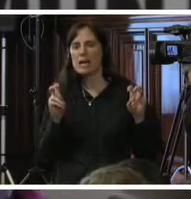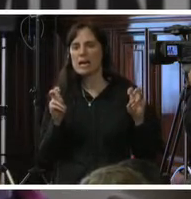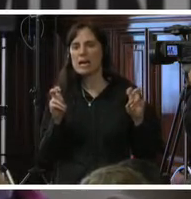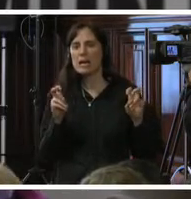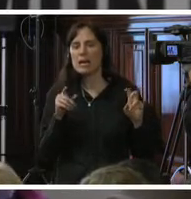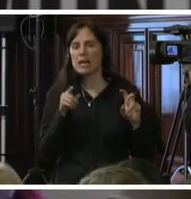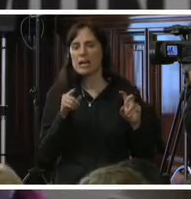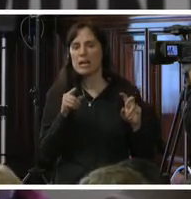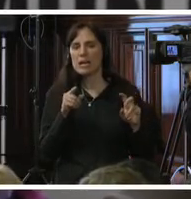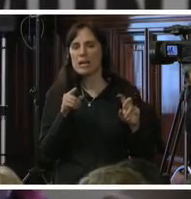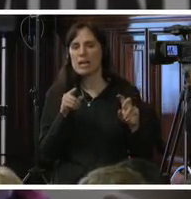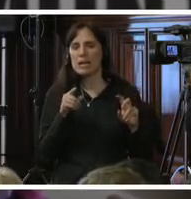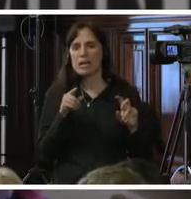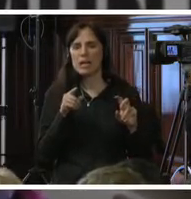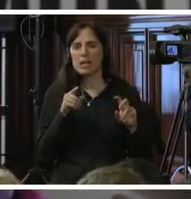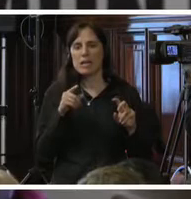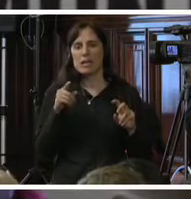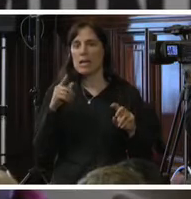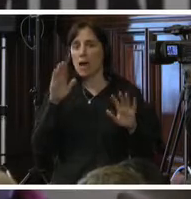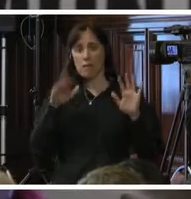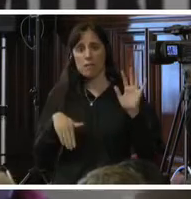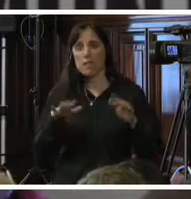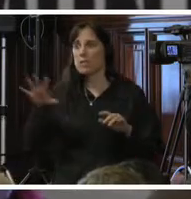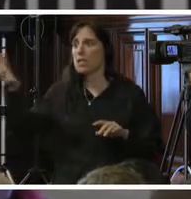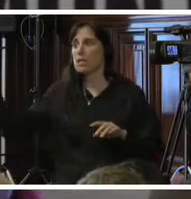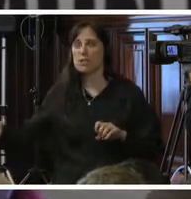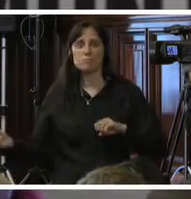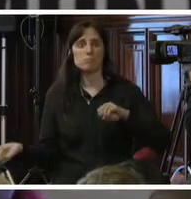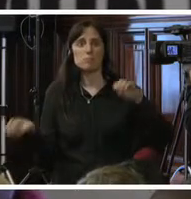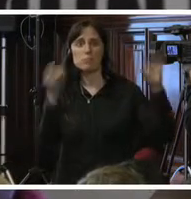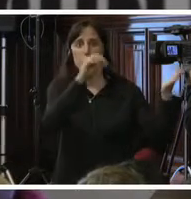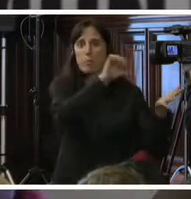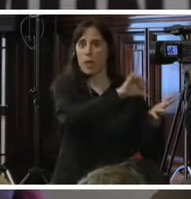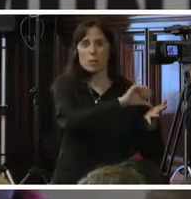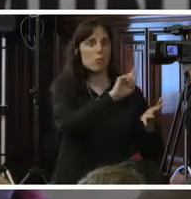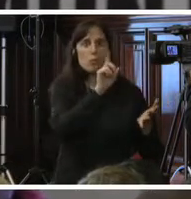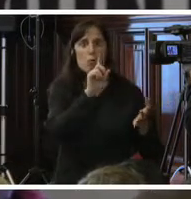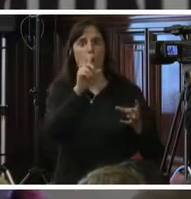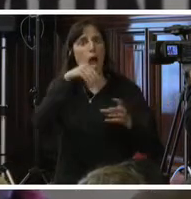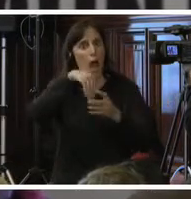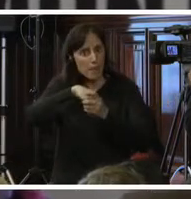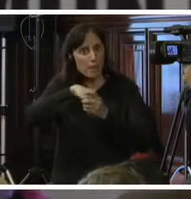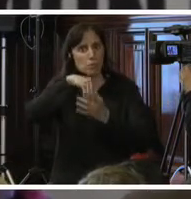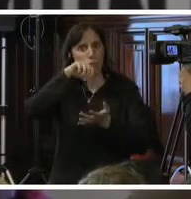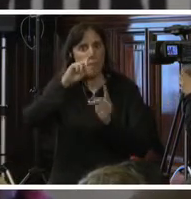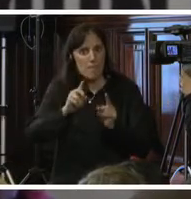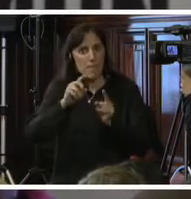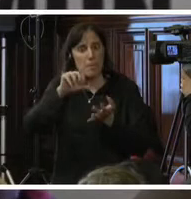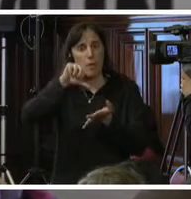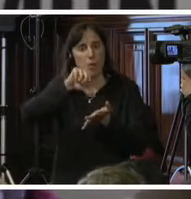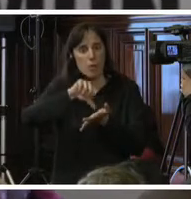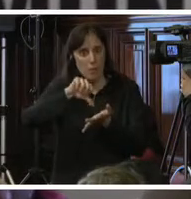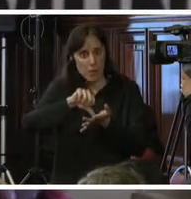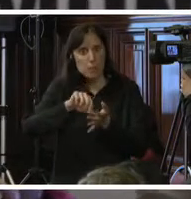trafficking within our respective countries, because that exists as well. That happens very